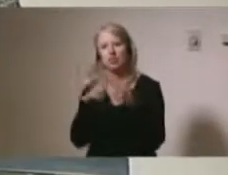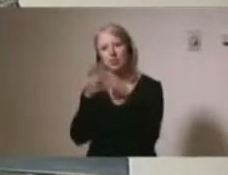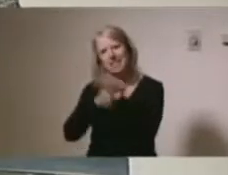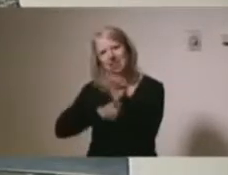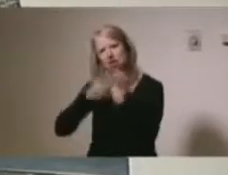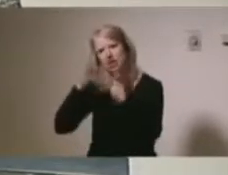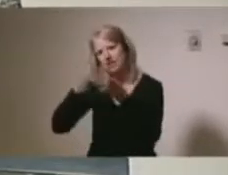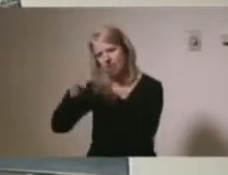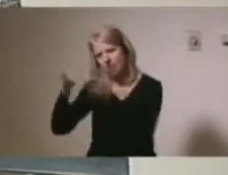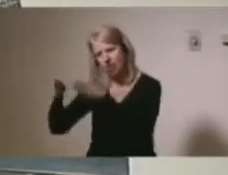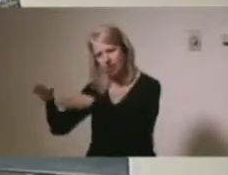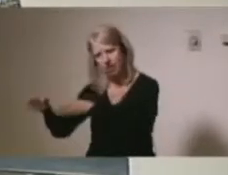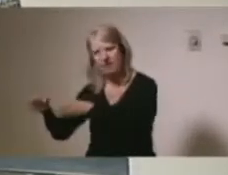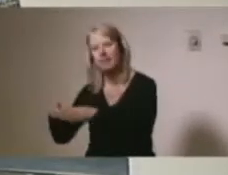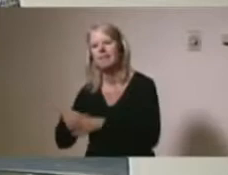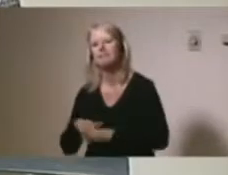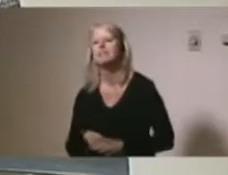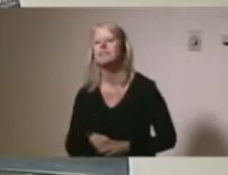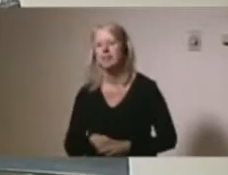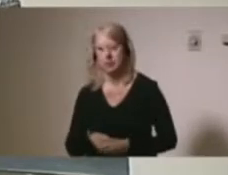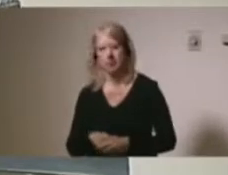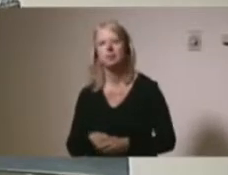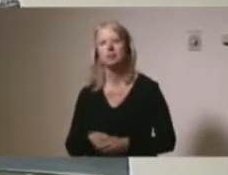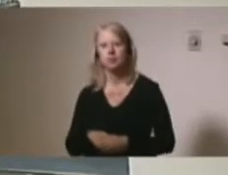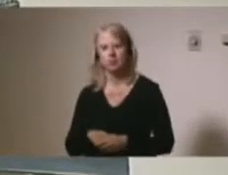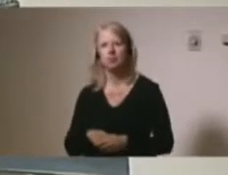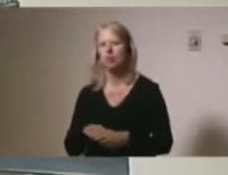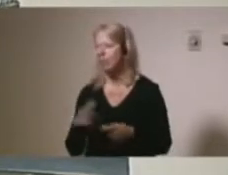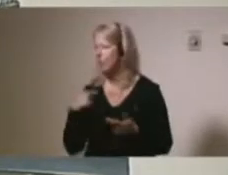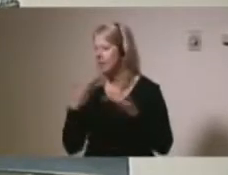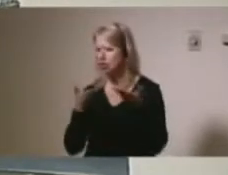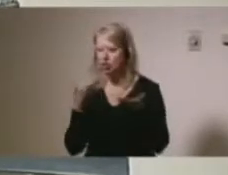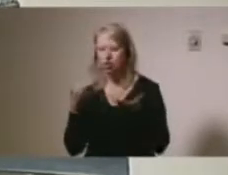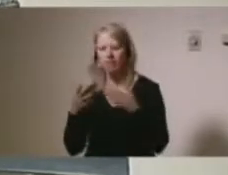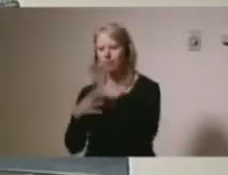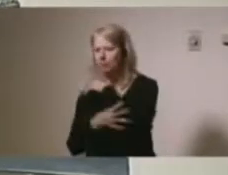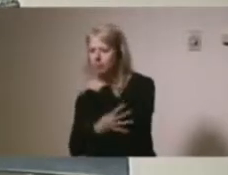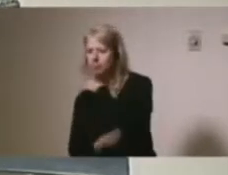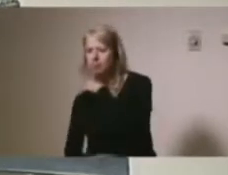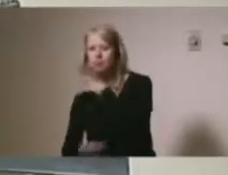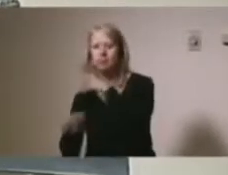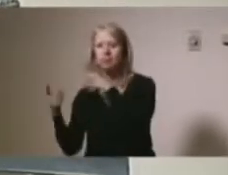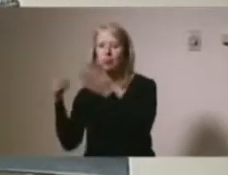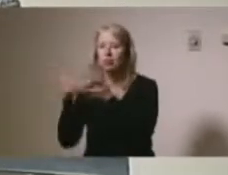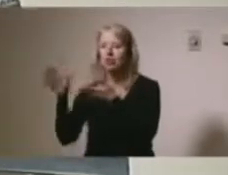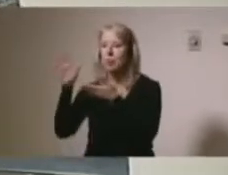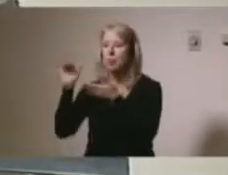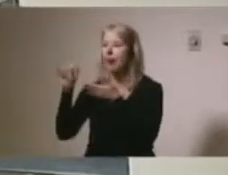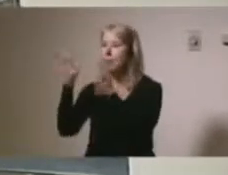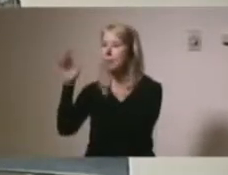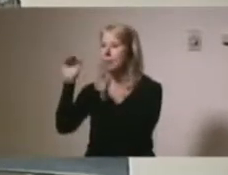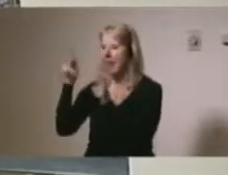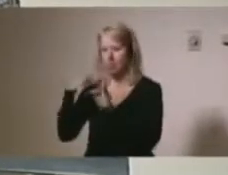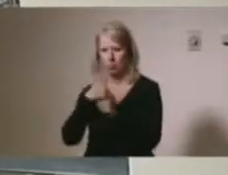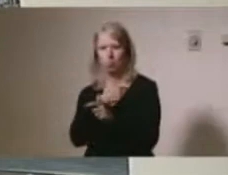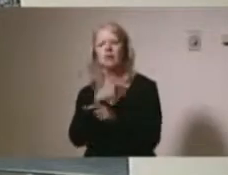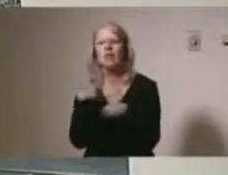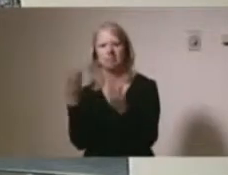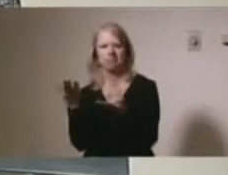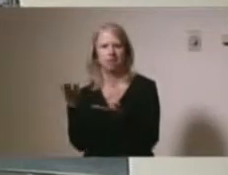So we receive the most disadvantaged that are rejected by the big banks.